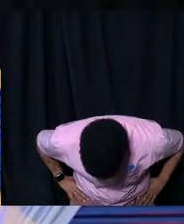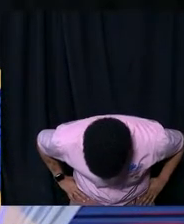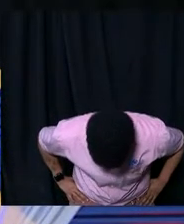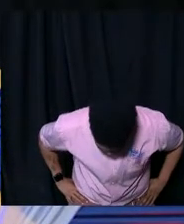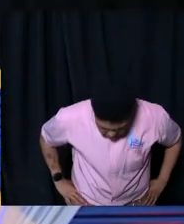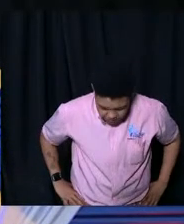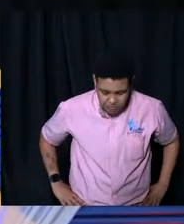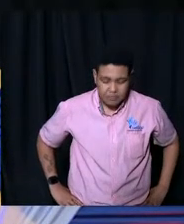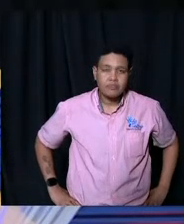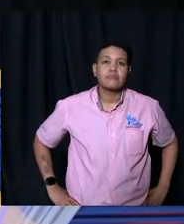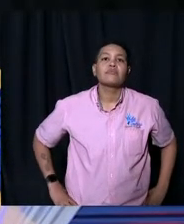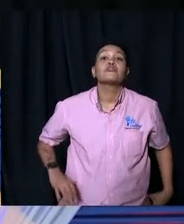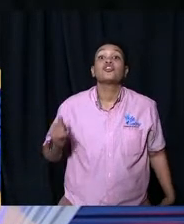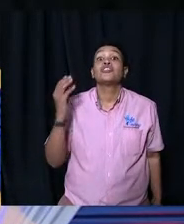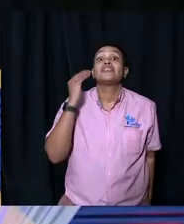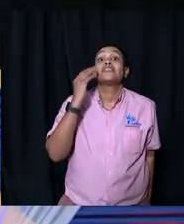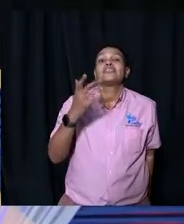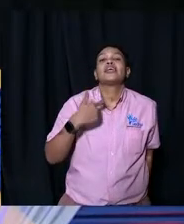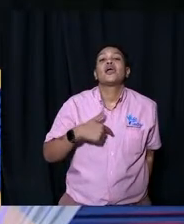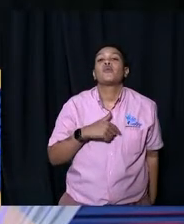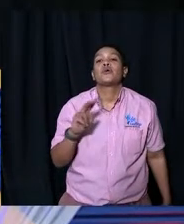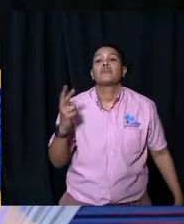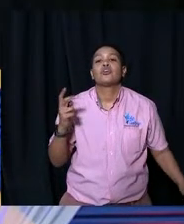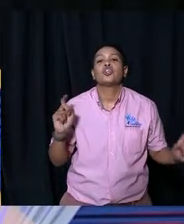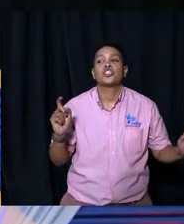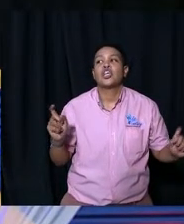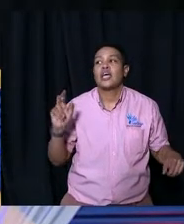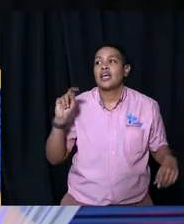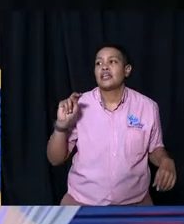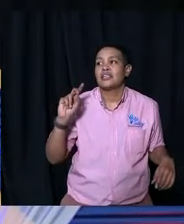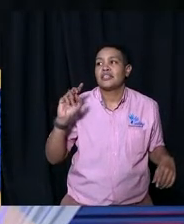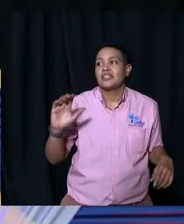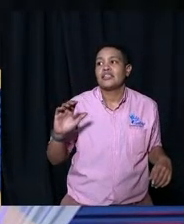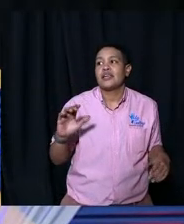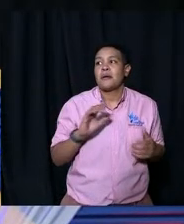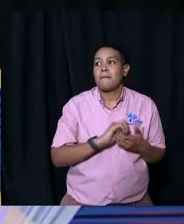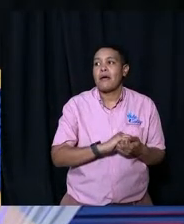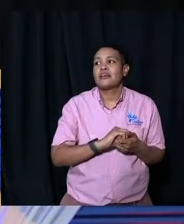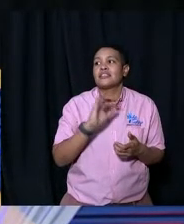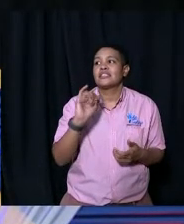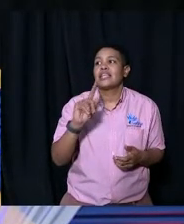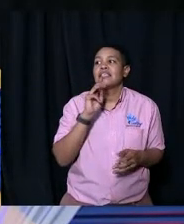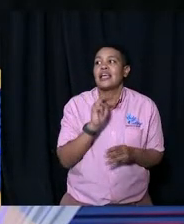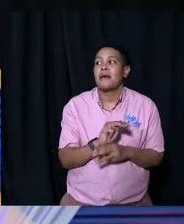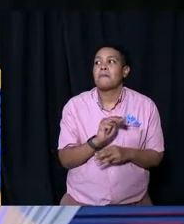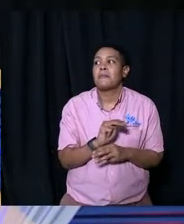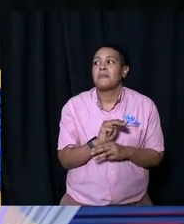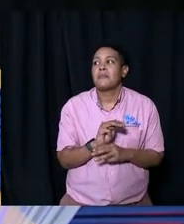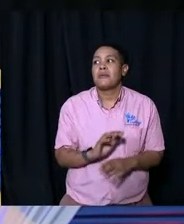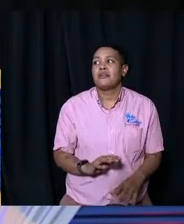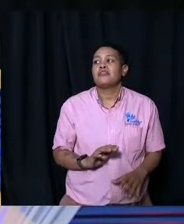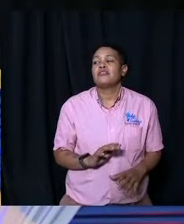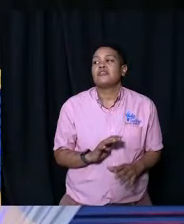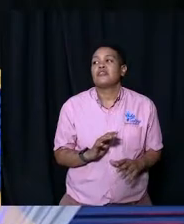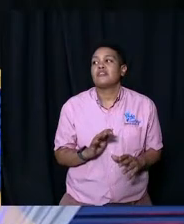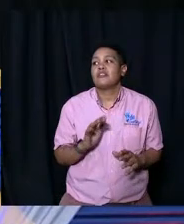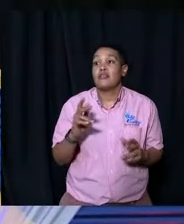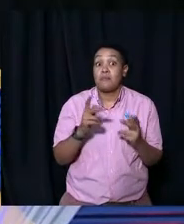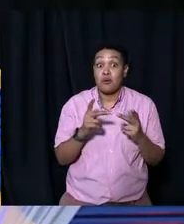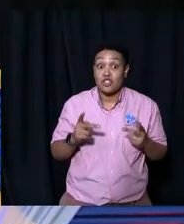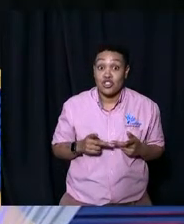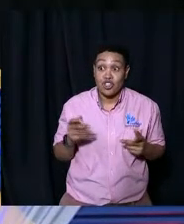that, we are co-chairs of the NDC partnership, and that's a ministerial